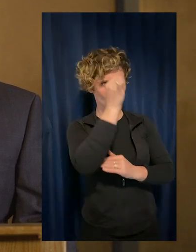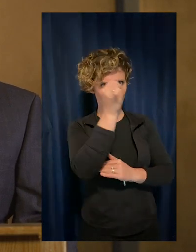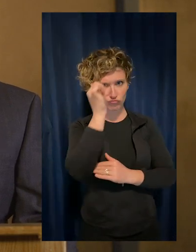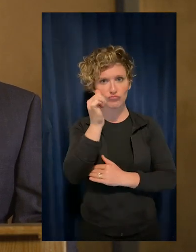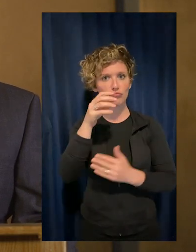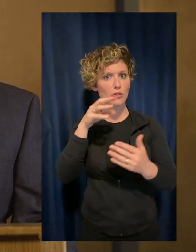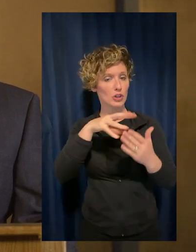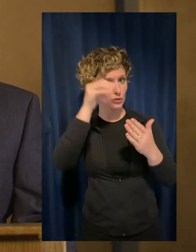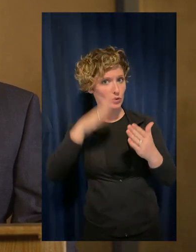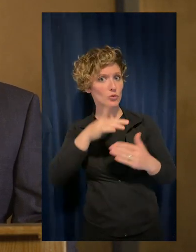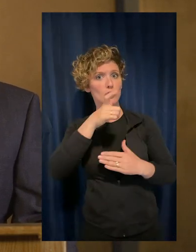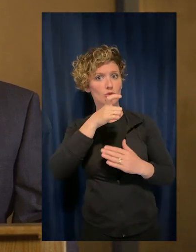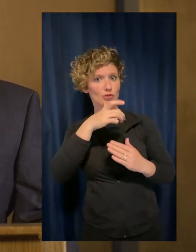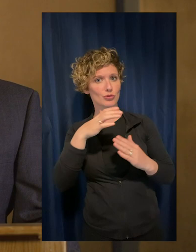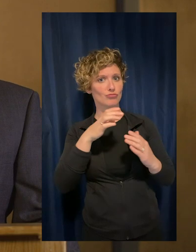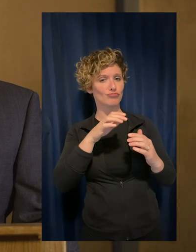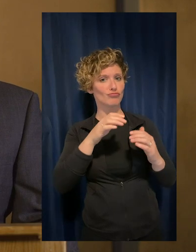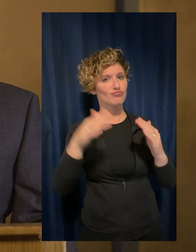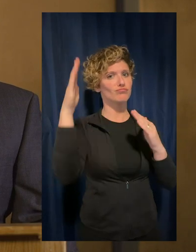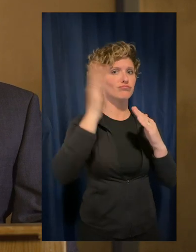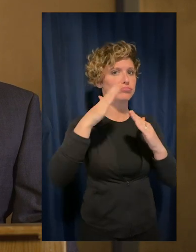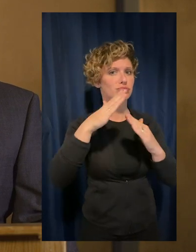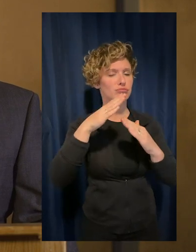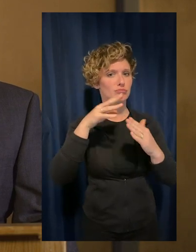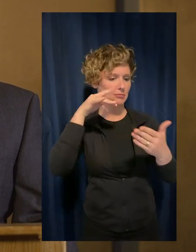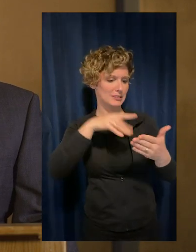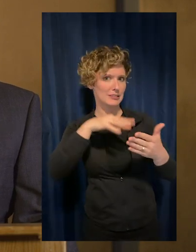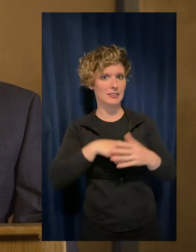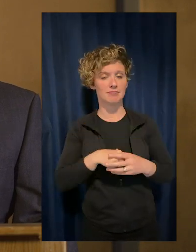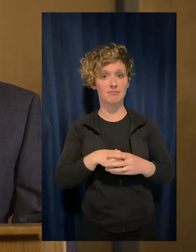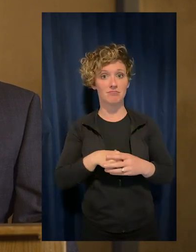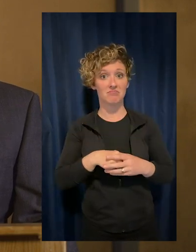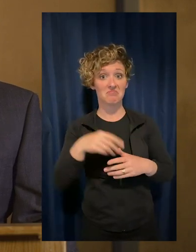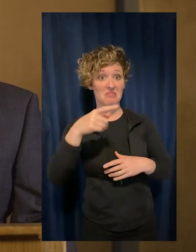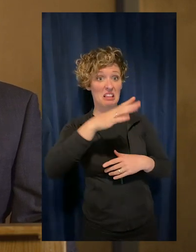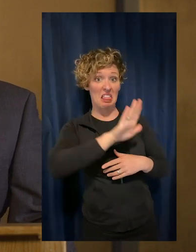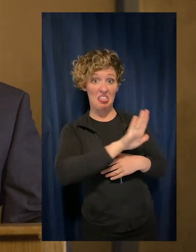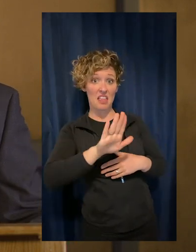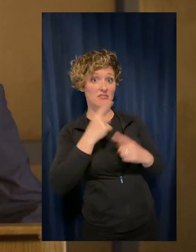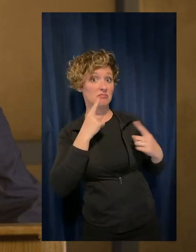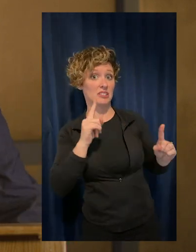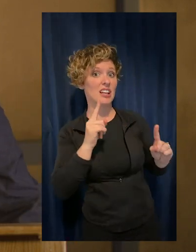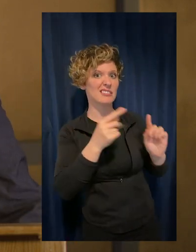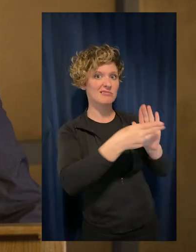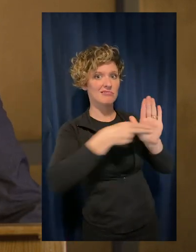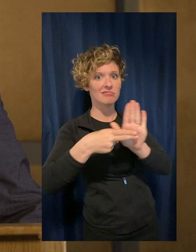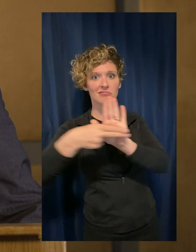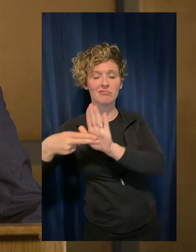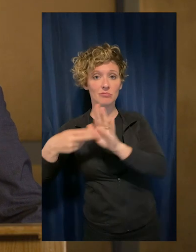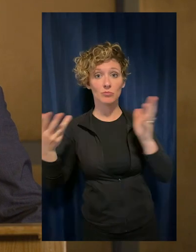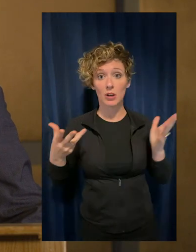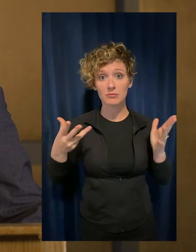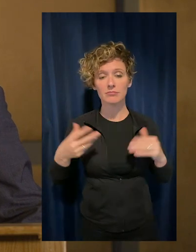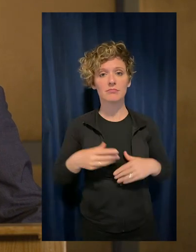a priority in their life. In doing so, they have earned the titles of valedictorian and salutatorian. These three students